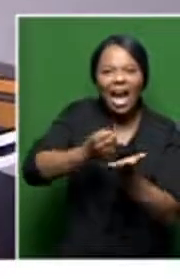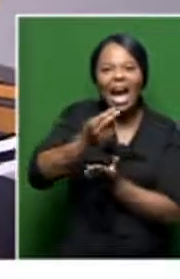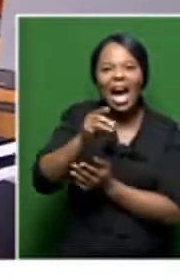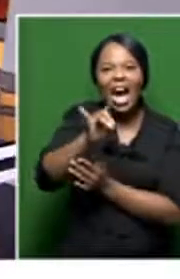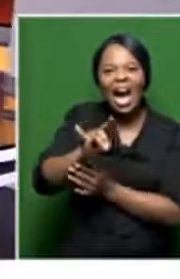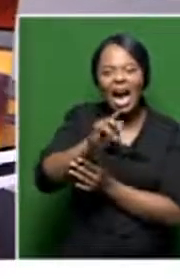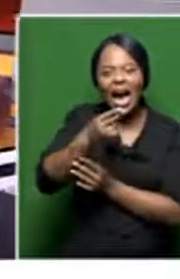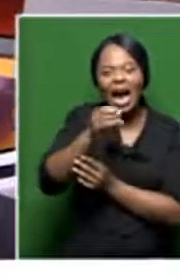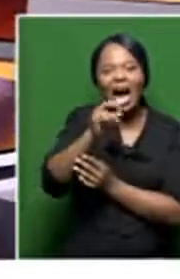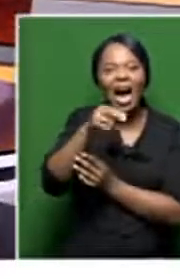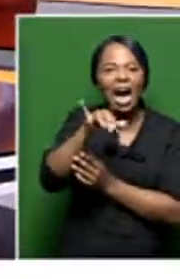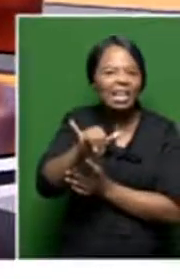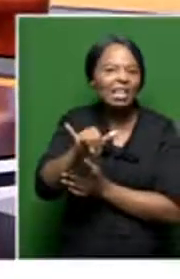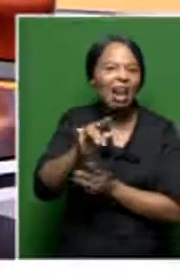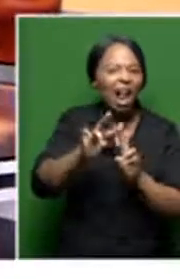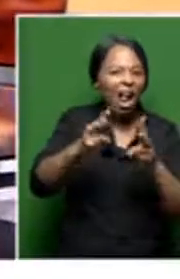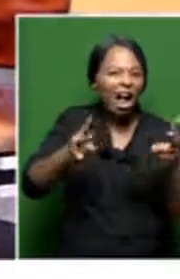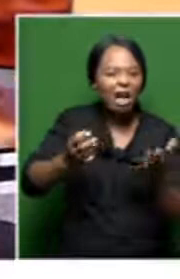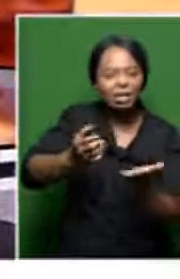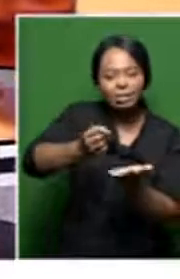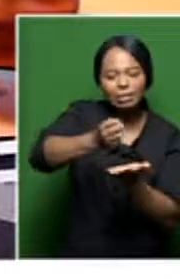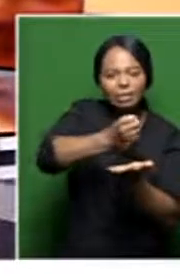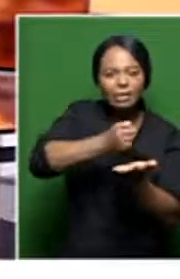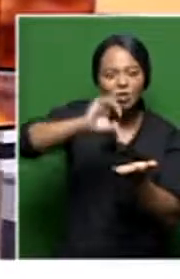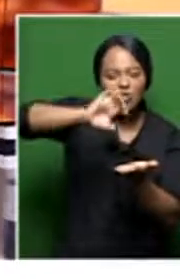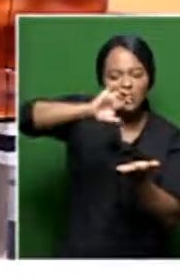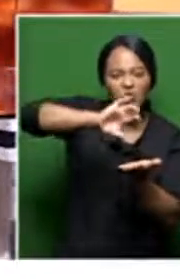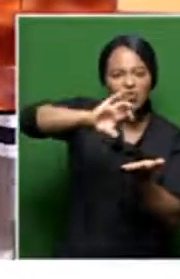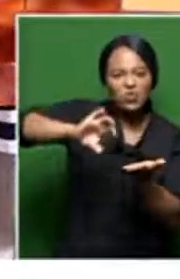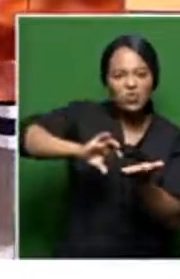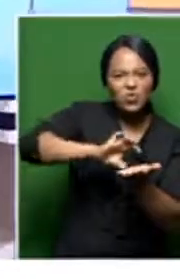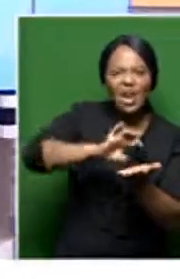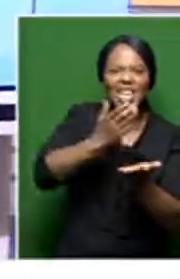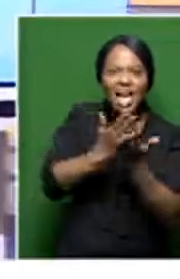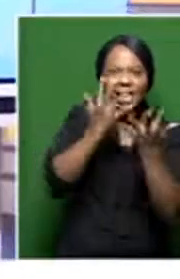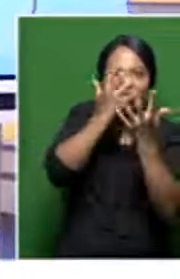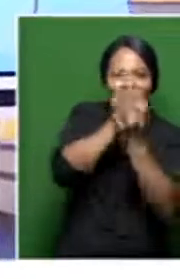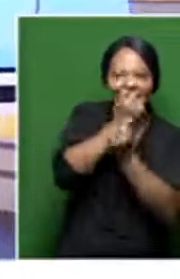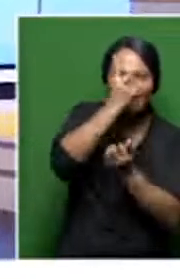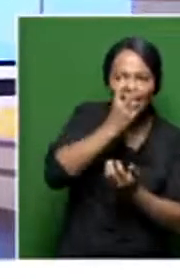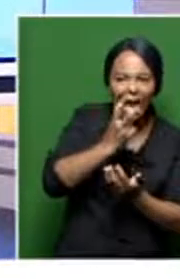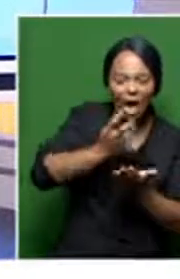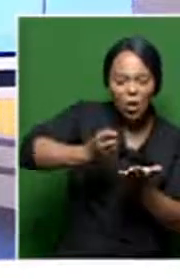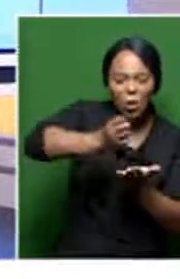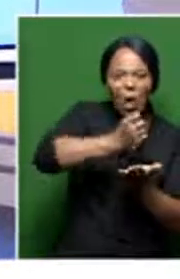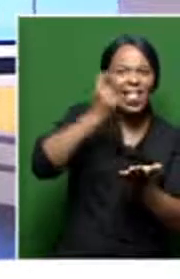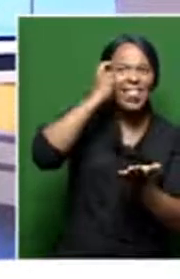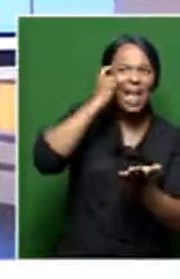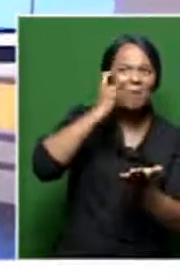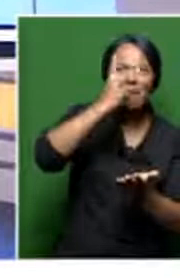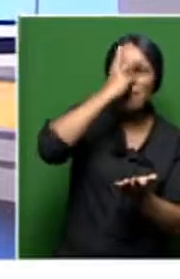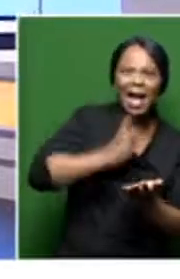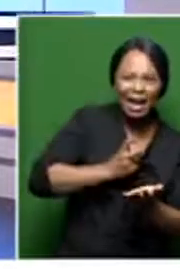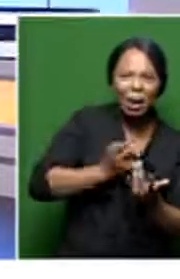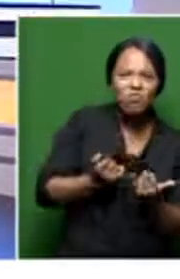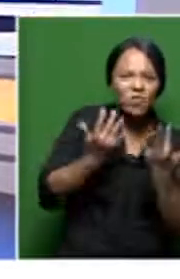that, that will add a different dimension, make it darker. A lot of times when people see Asian food and they see the darkness, they think, oh, maybe it's burnt.